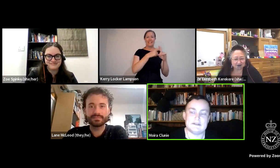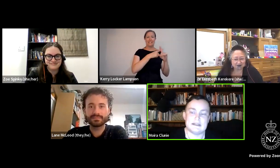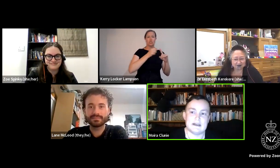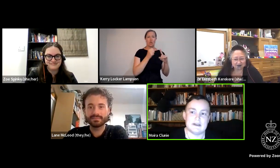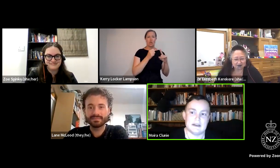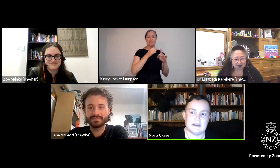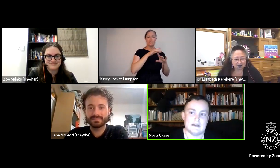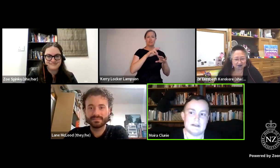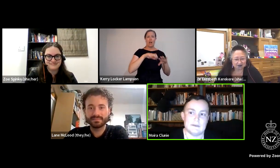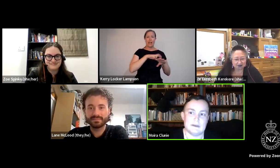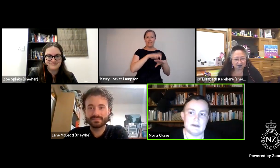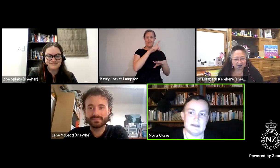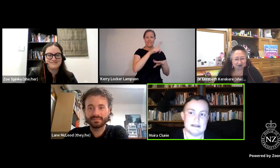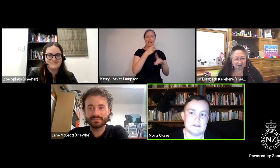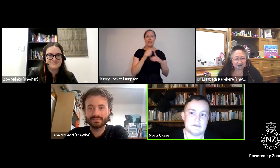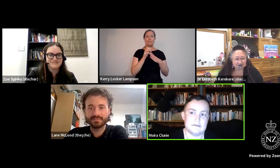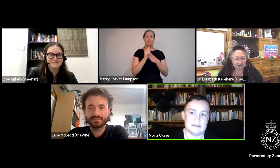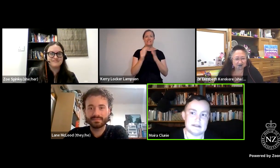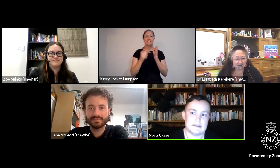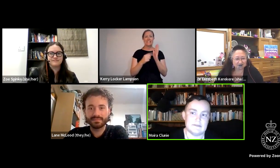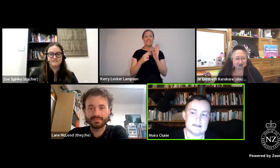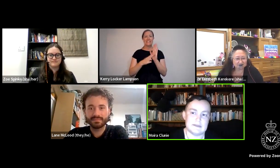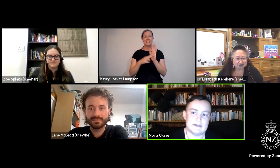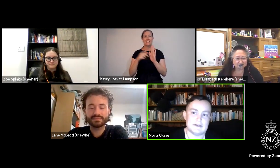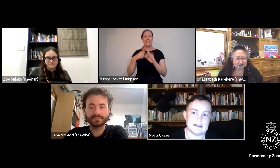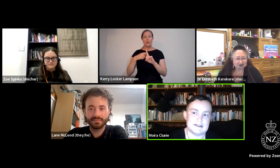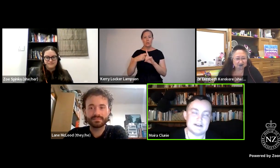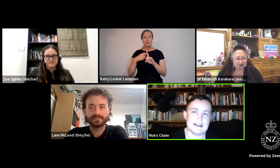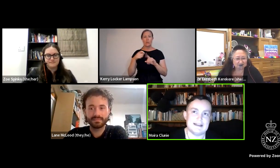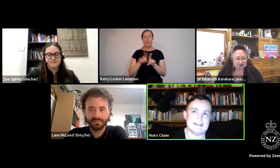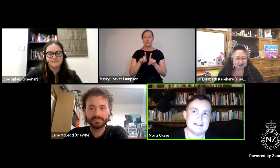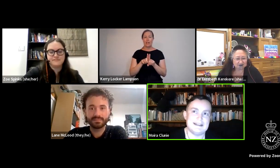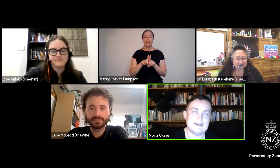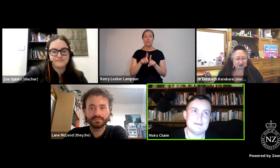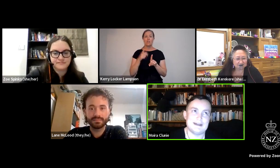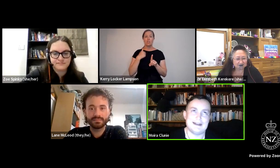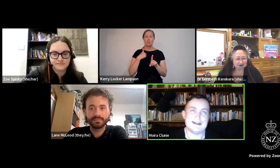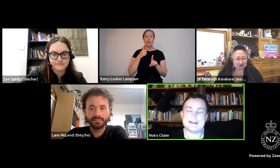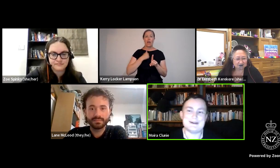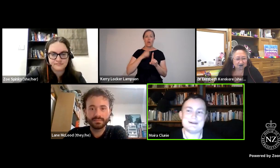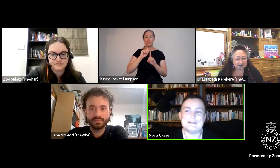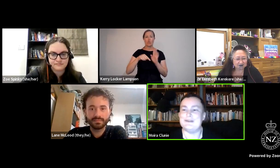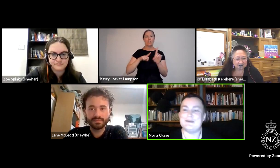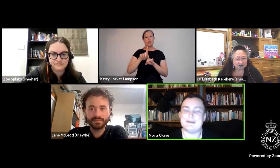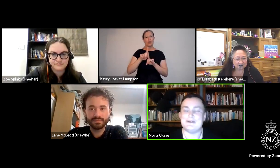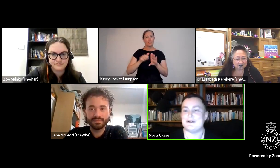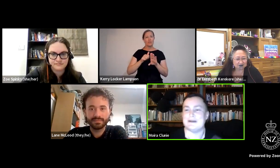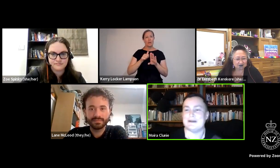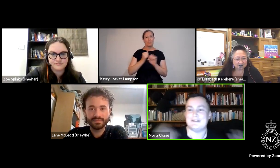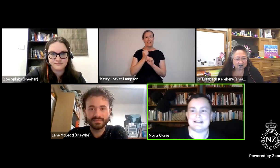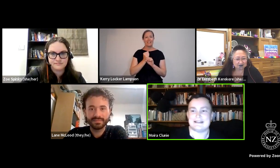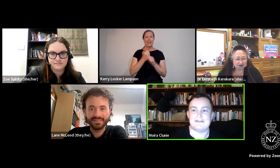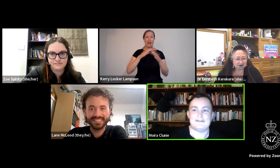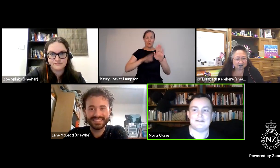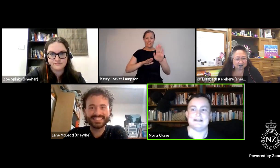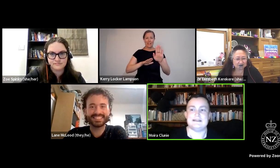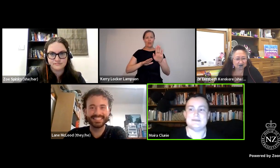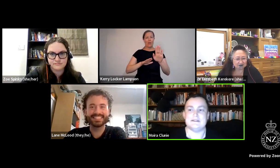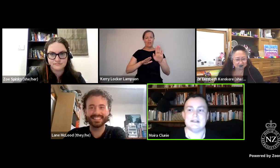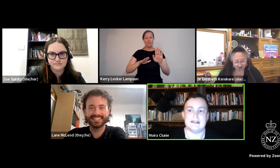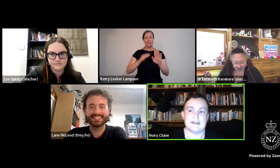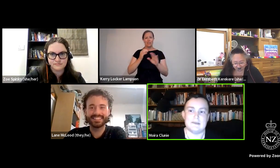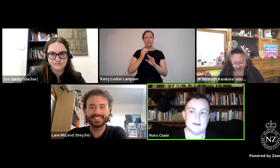project lead for Te Ngākau Kahukura, so we're a national initiative that's about trying to create an Aotearoa where rainbow people grow up feeling safe,